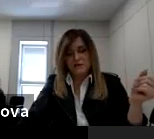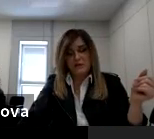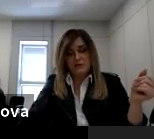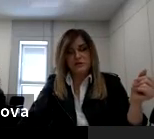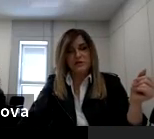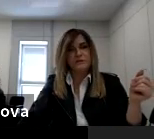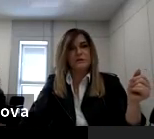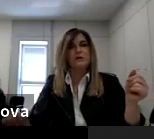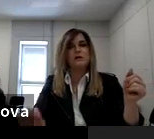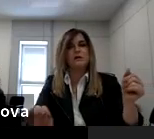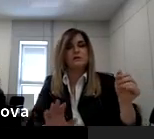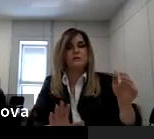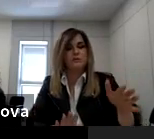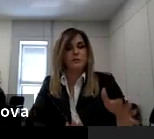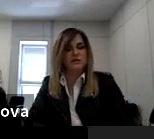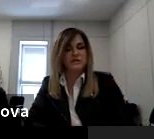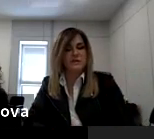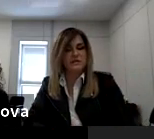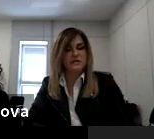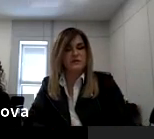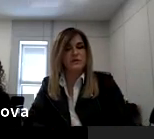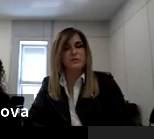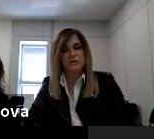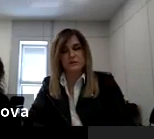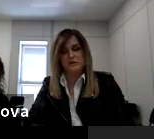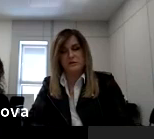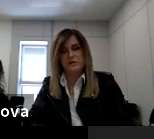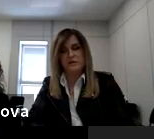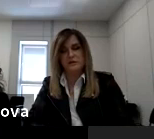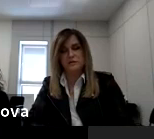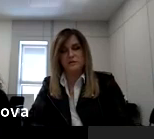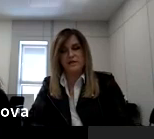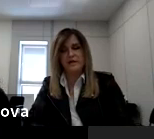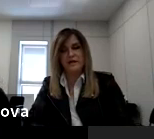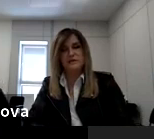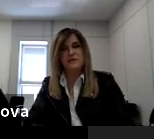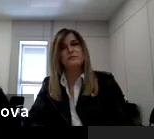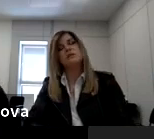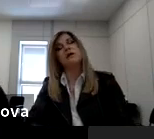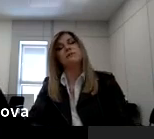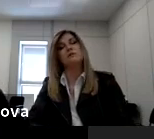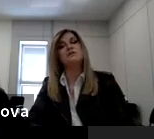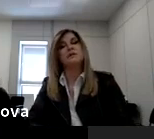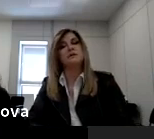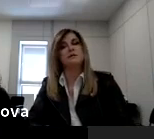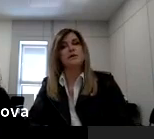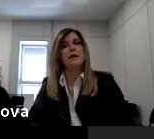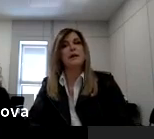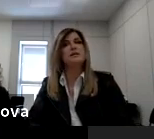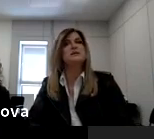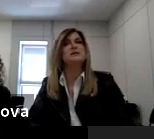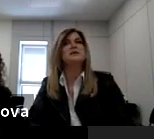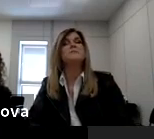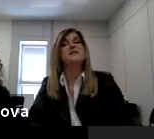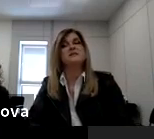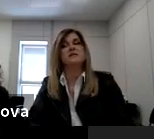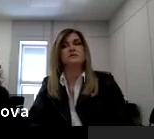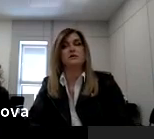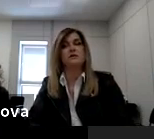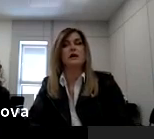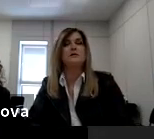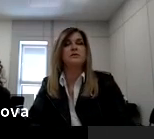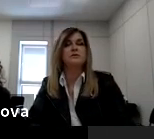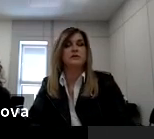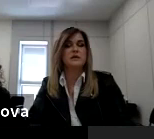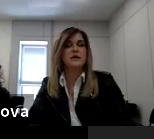So that is the main logic. What is very important, that we have some types of technical requirements that are basic